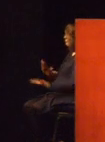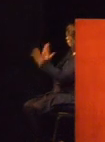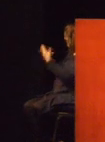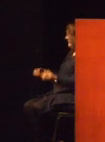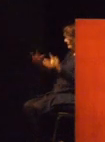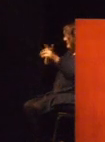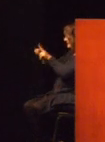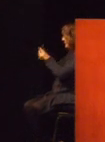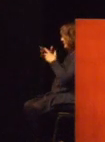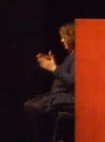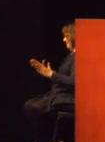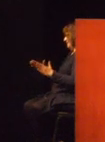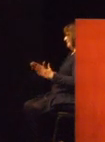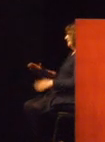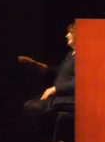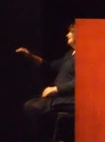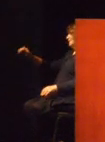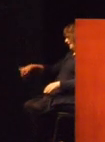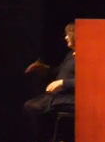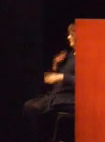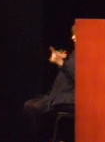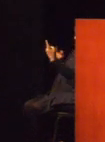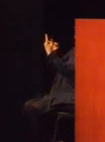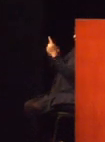lot of different ways. So that's what we were trying to do in this book.